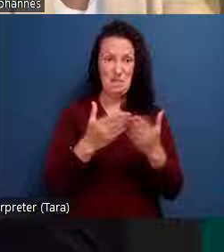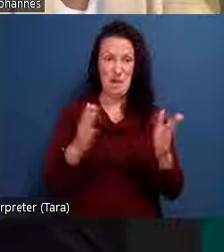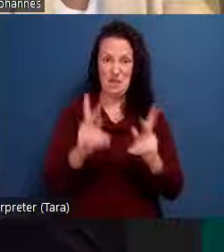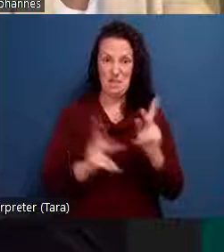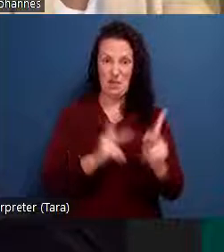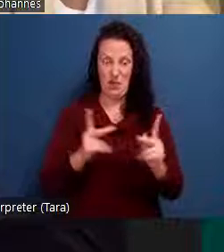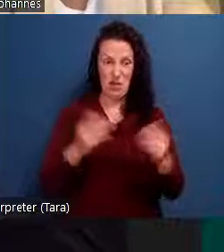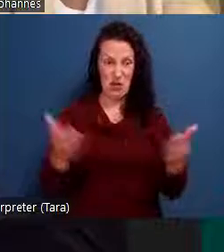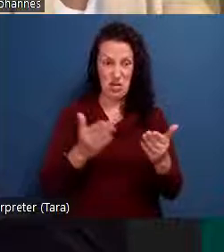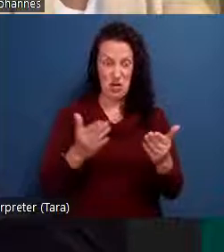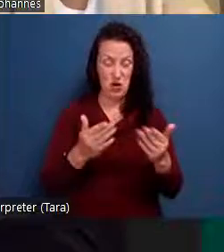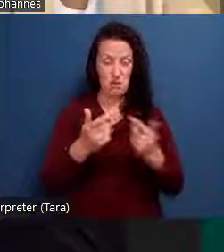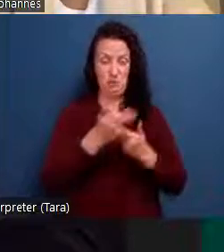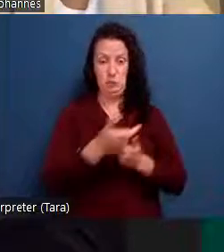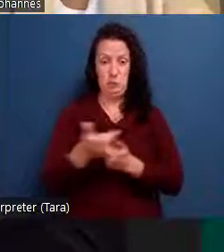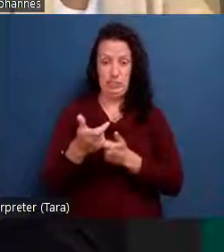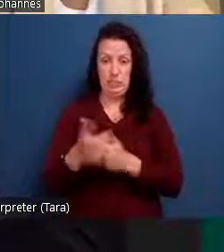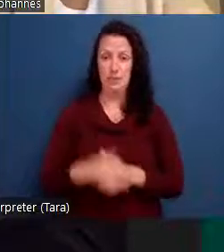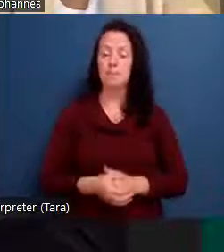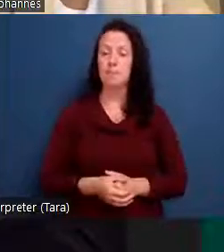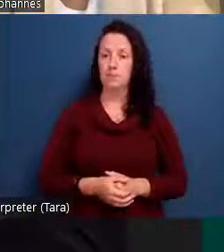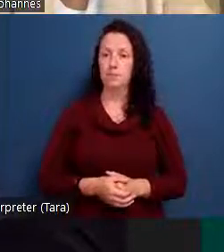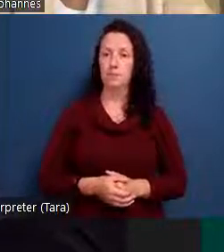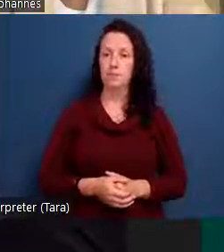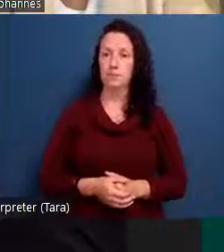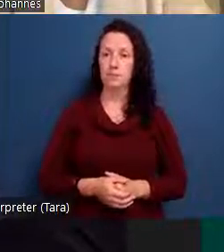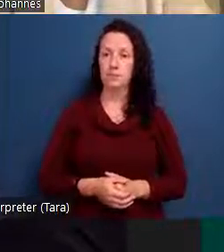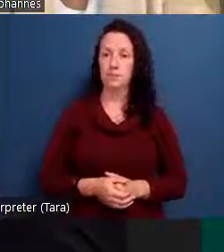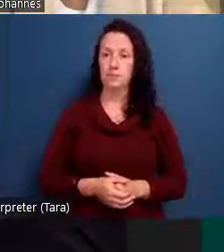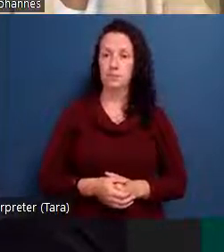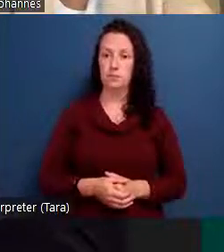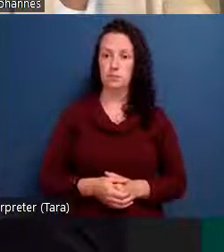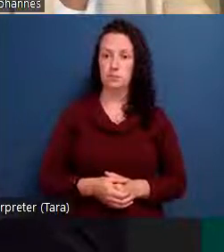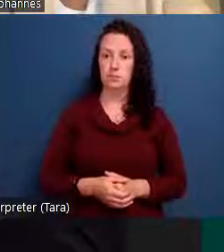this. And I believe we can move on.